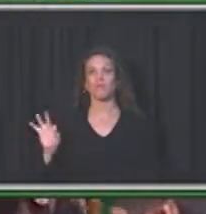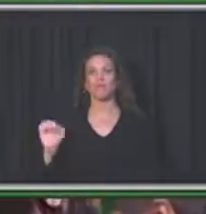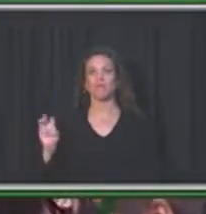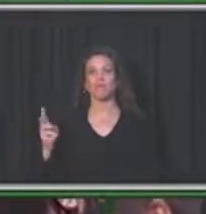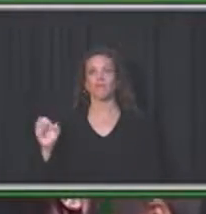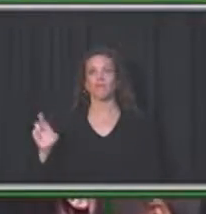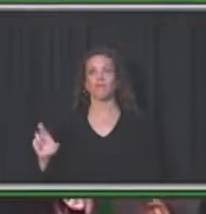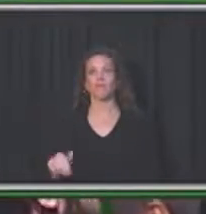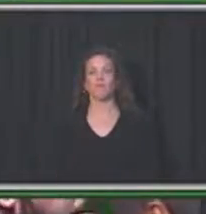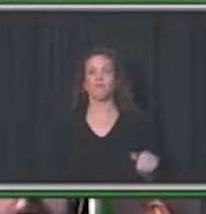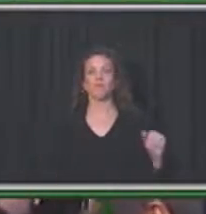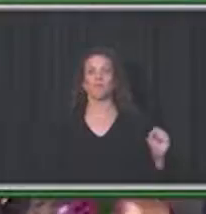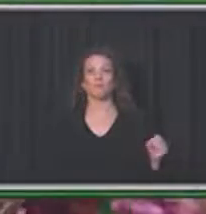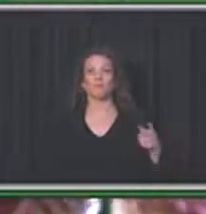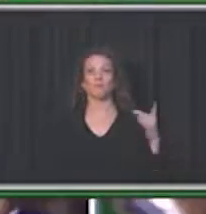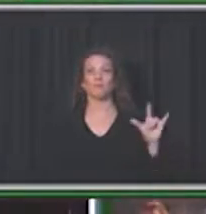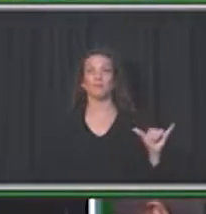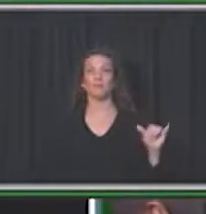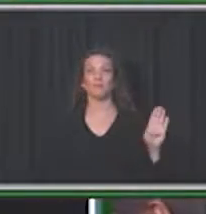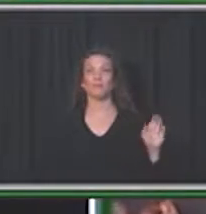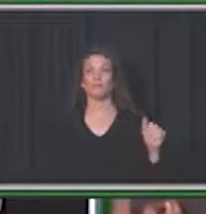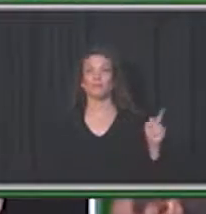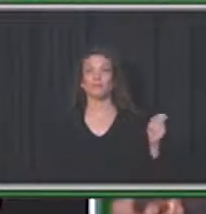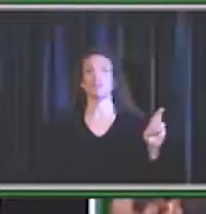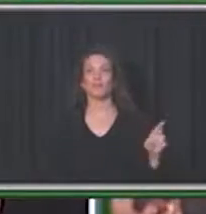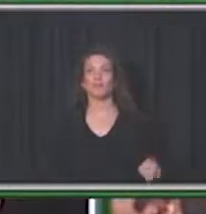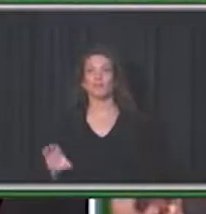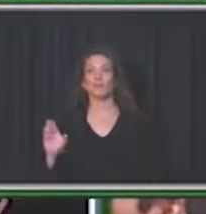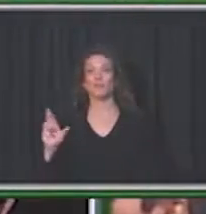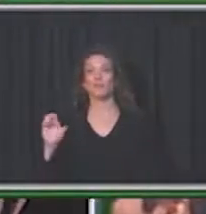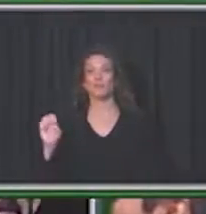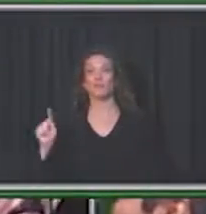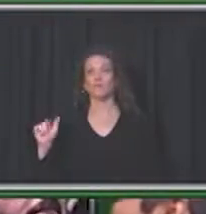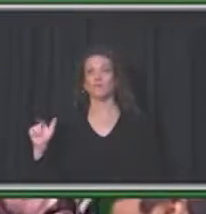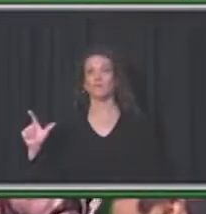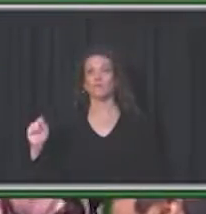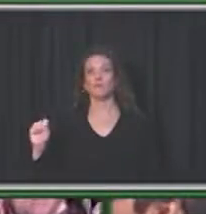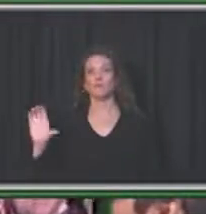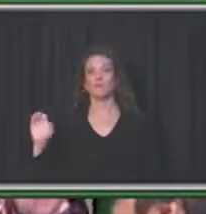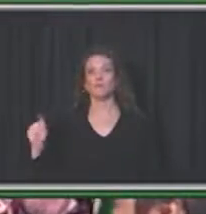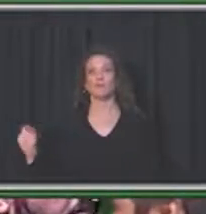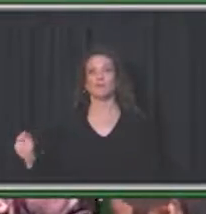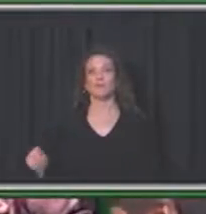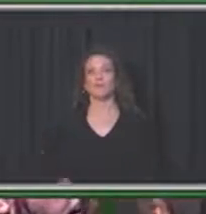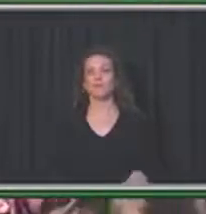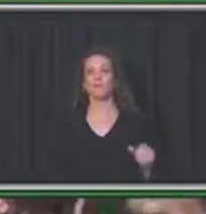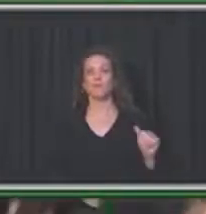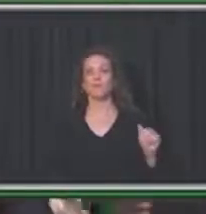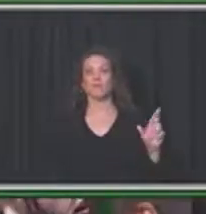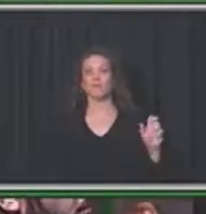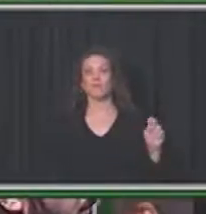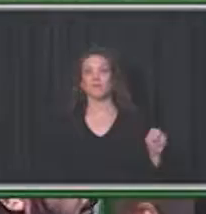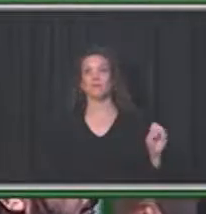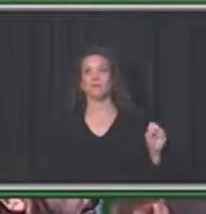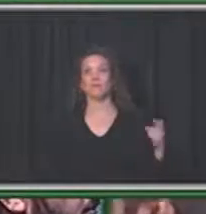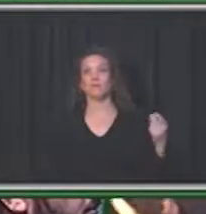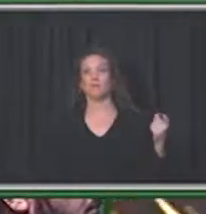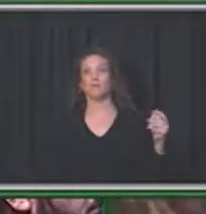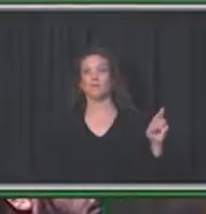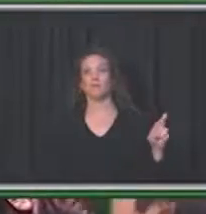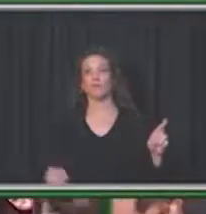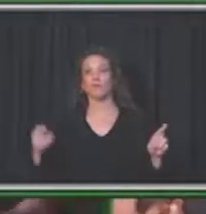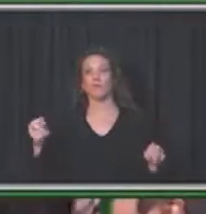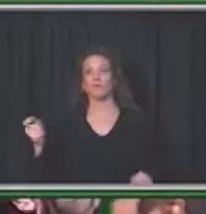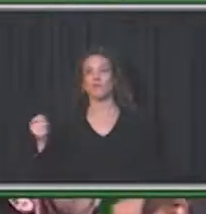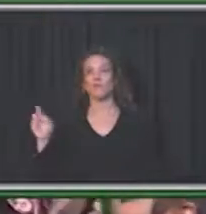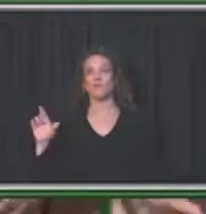Ashley Baker. Crystal Scott. Aaron Schroeder. Heather Jensen.